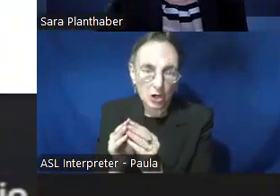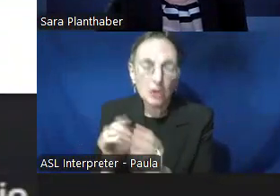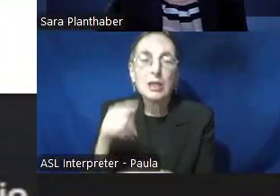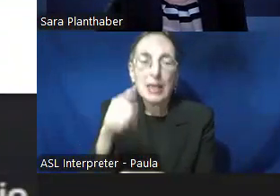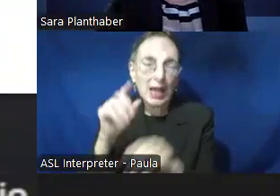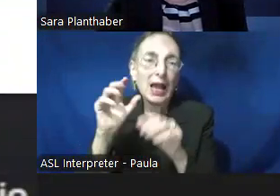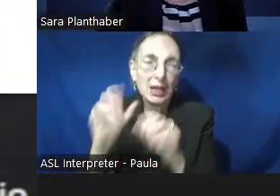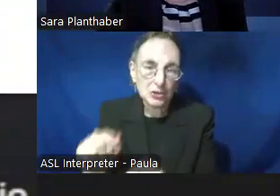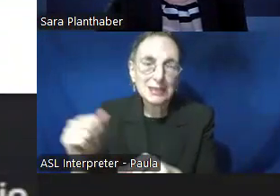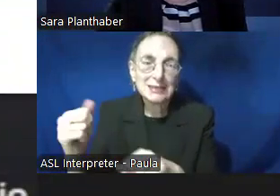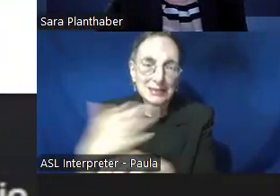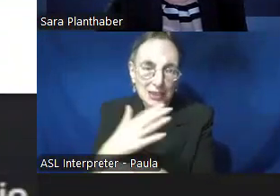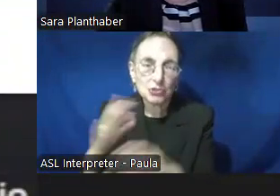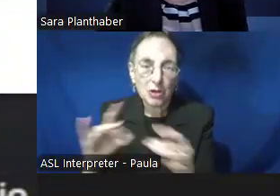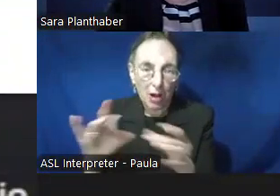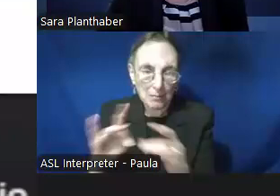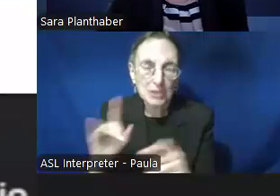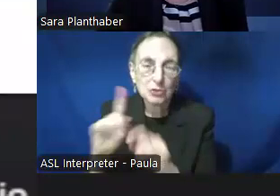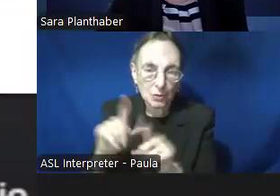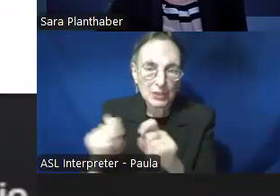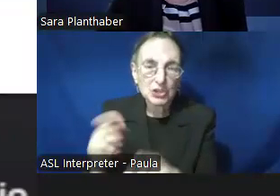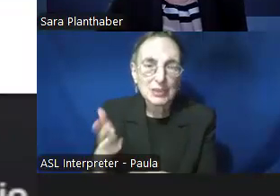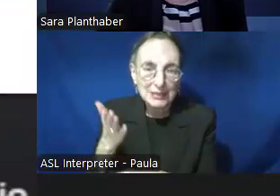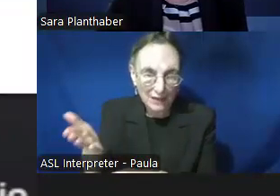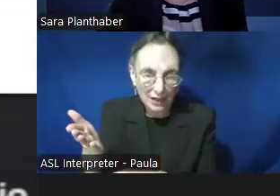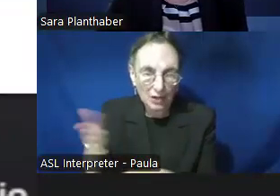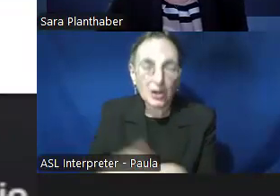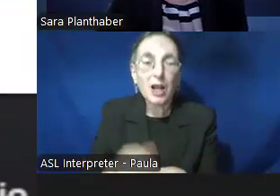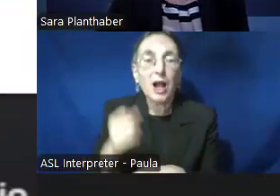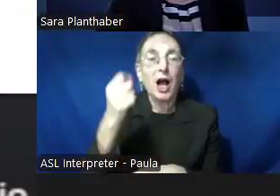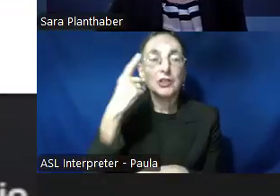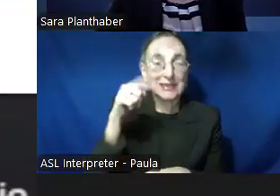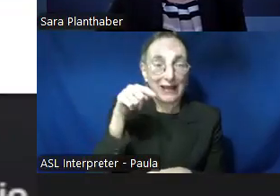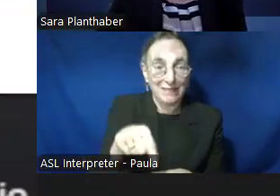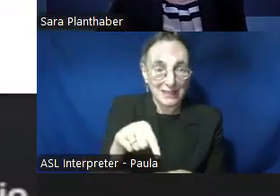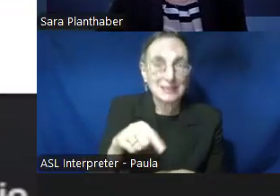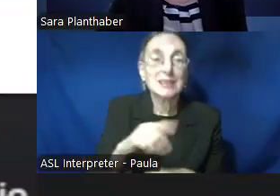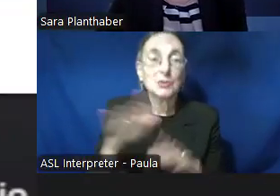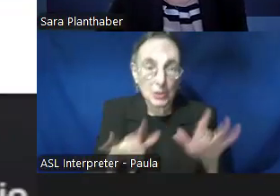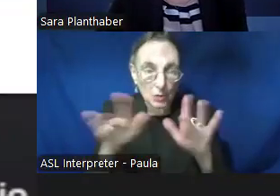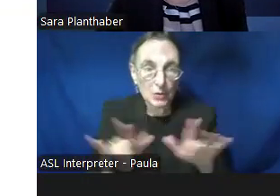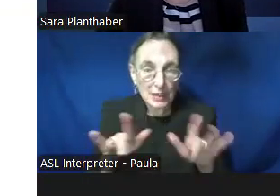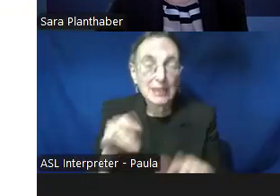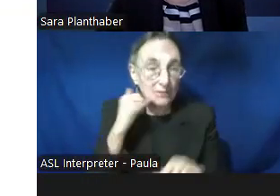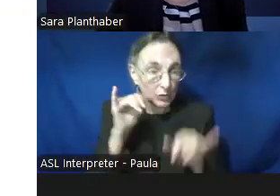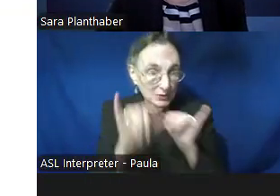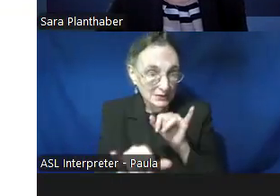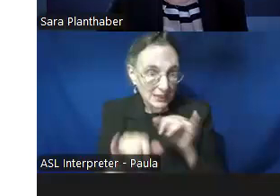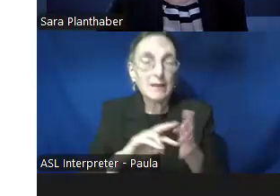recorded, and by remaining in the webinar, you agree to participate in the recording. Next slide, please.